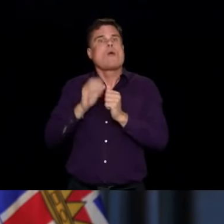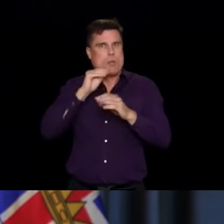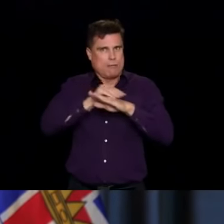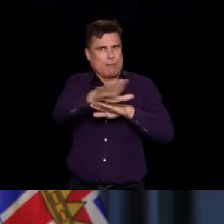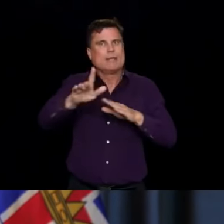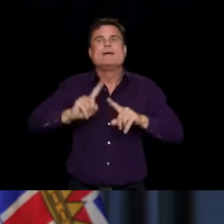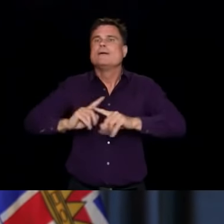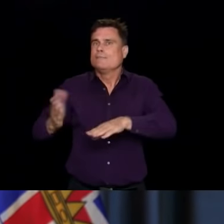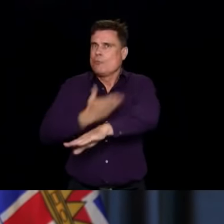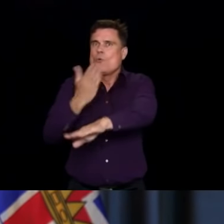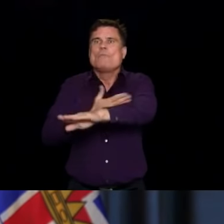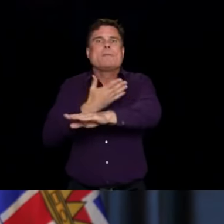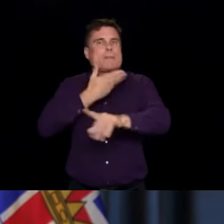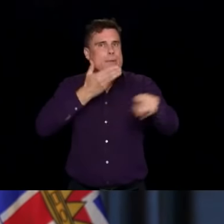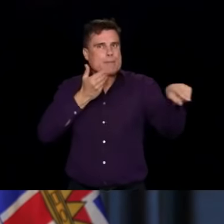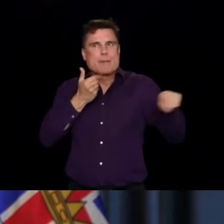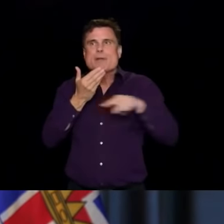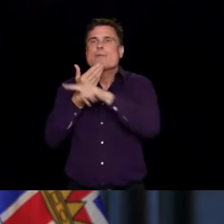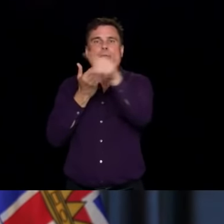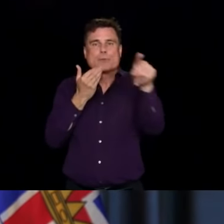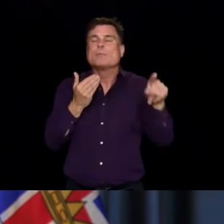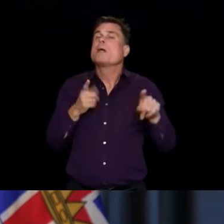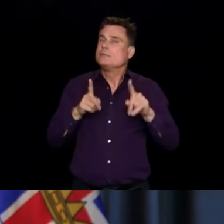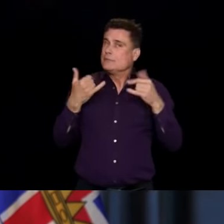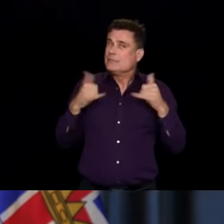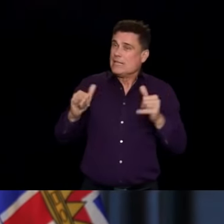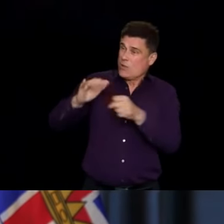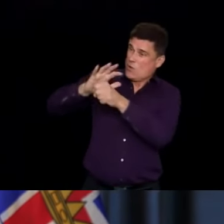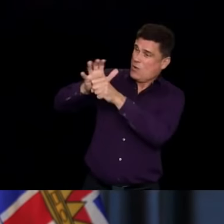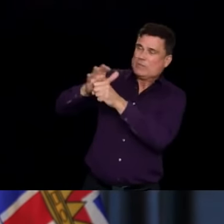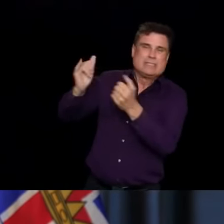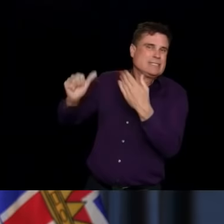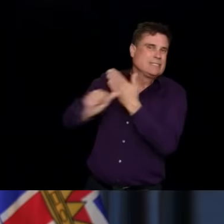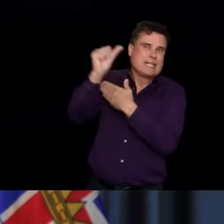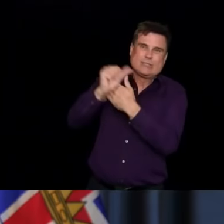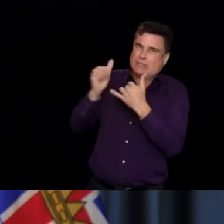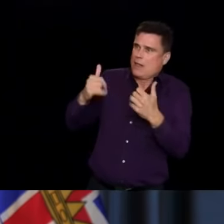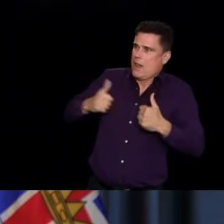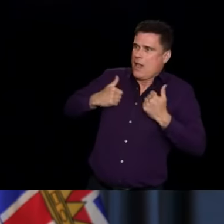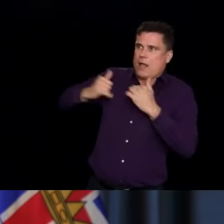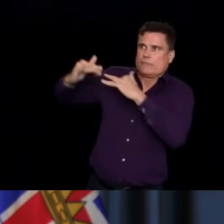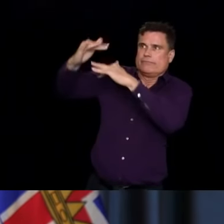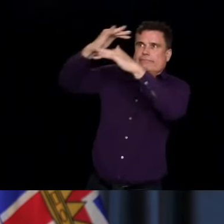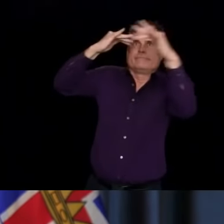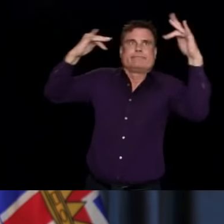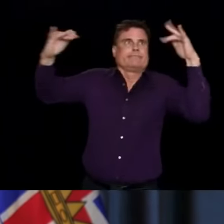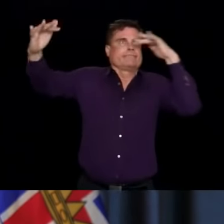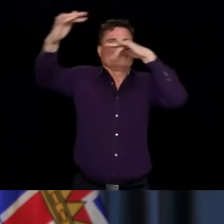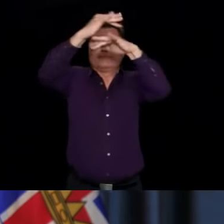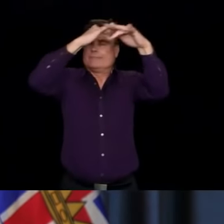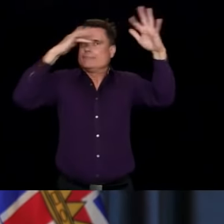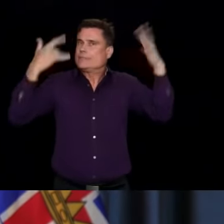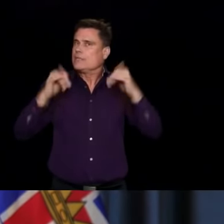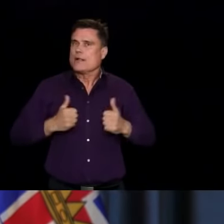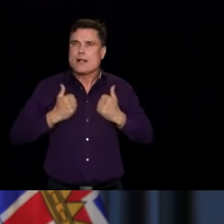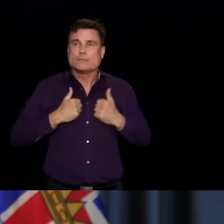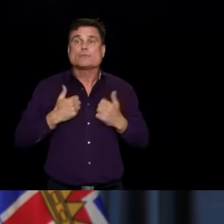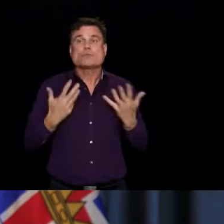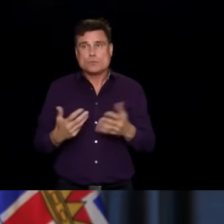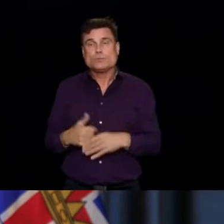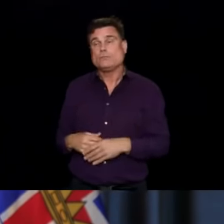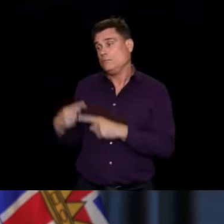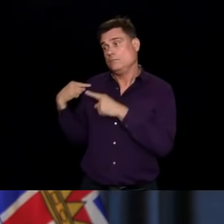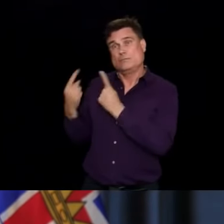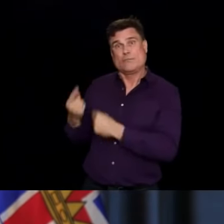continues to be with us in communities. 31 cases over 3 days, but people also, 6 who have passed away. And